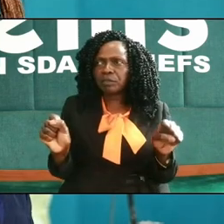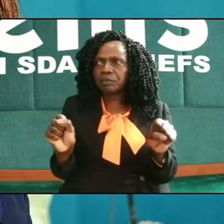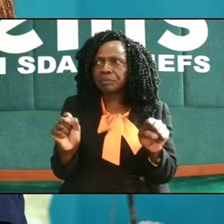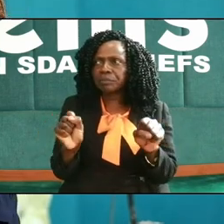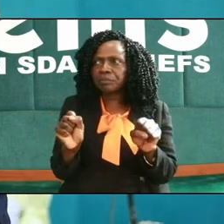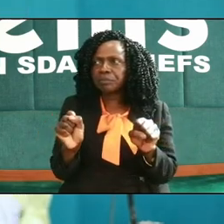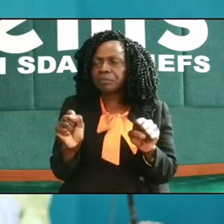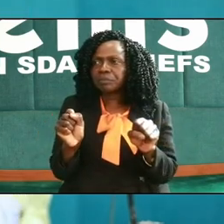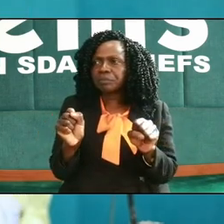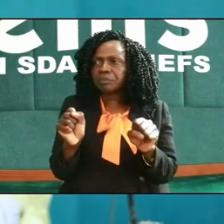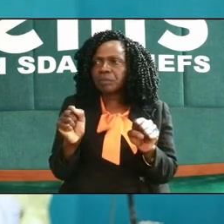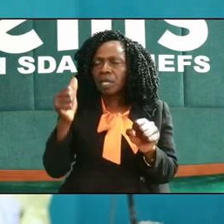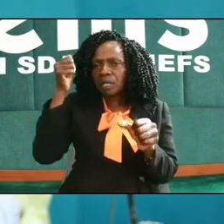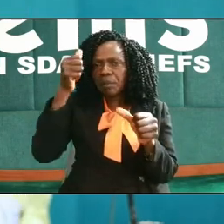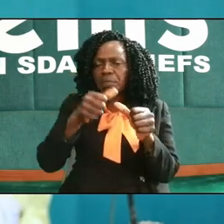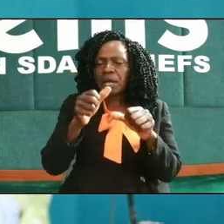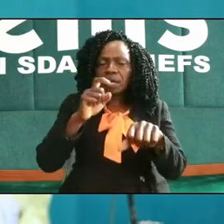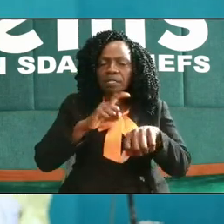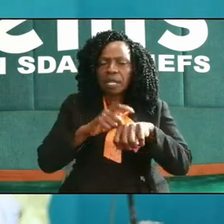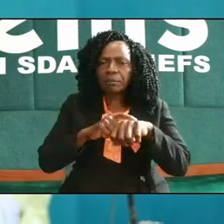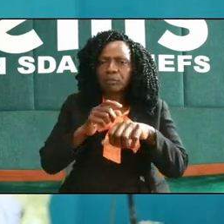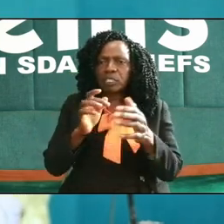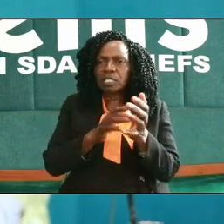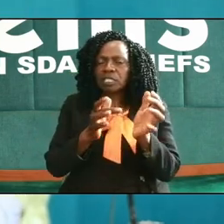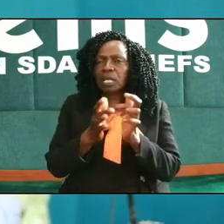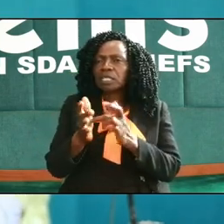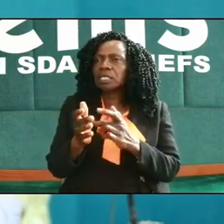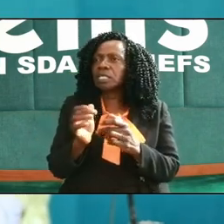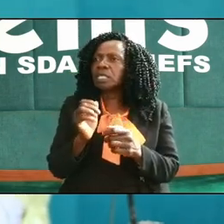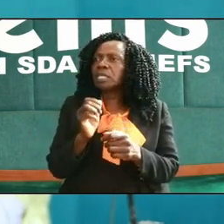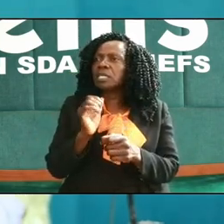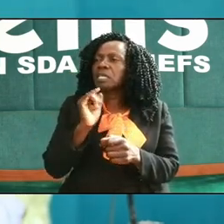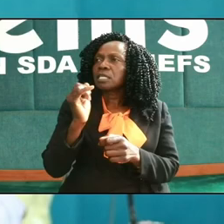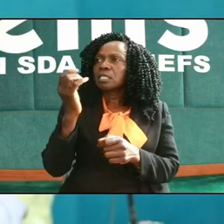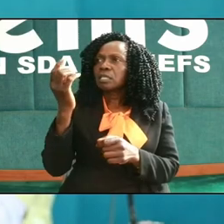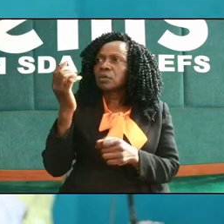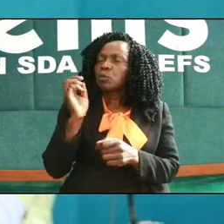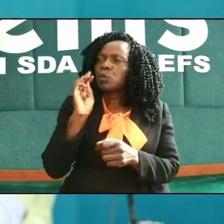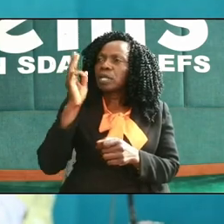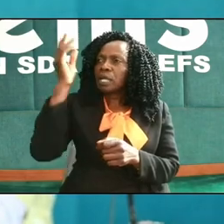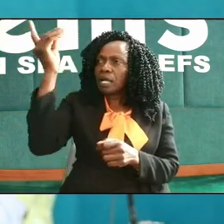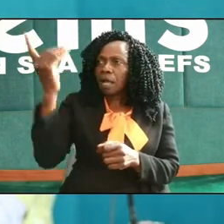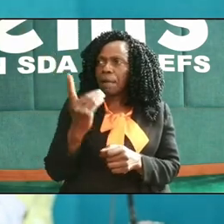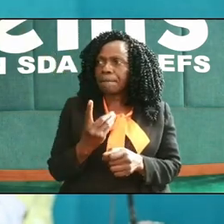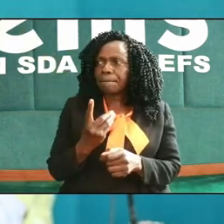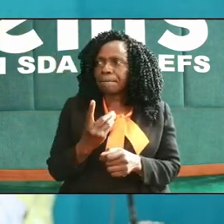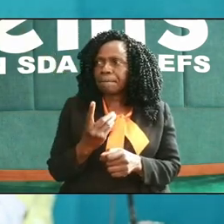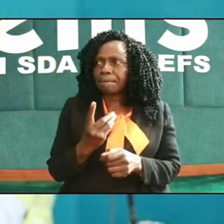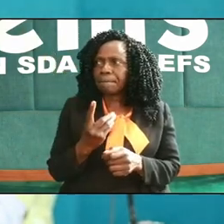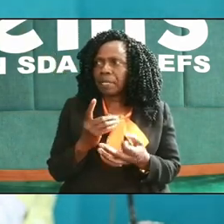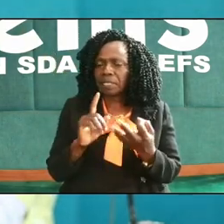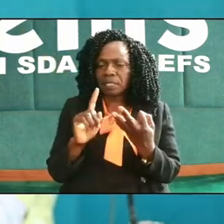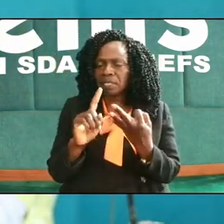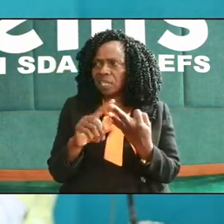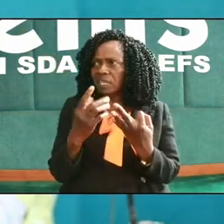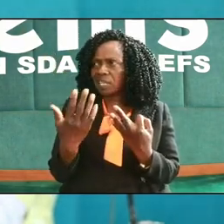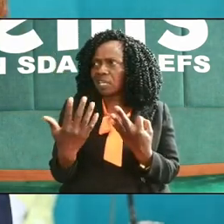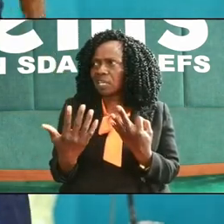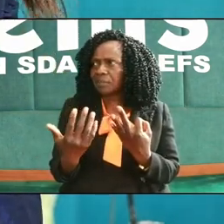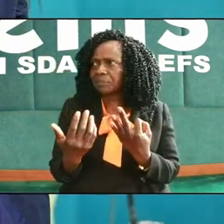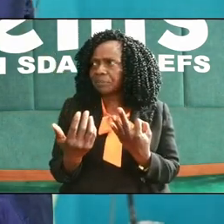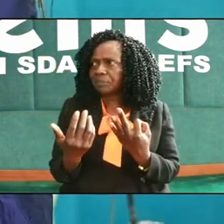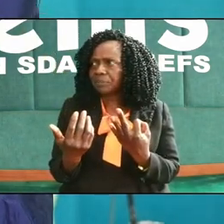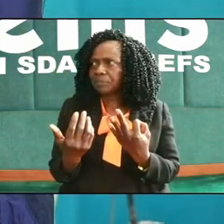come? Remember? Yeah, who was the mother of Jesus? Yes, someone give Gracie a mic.